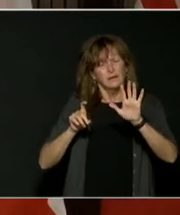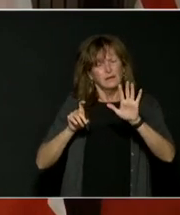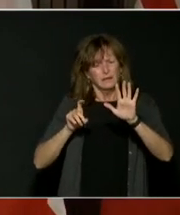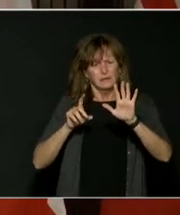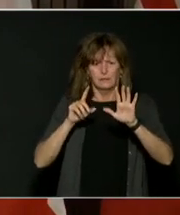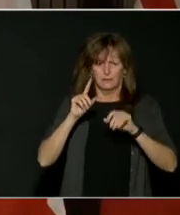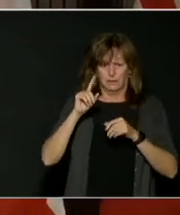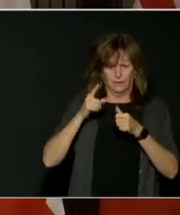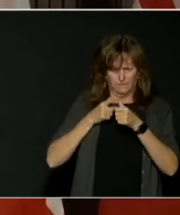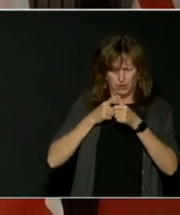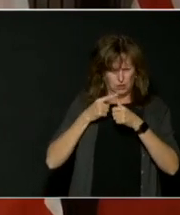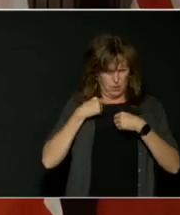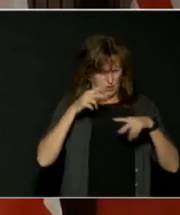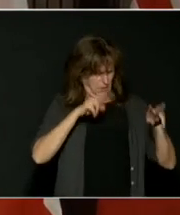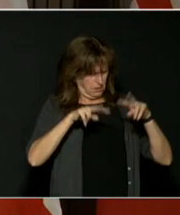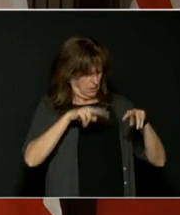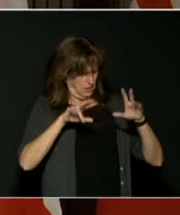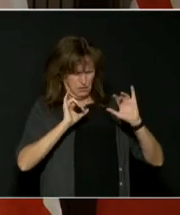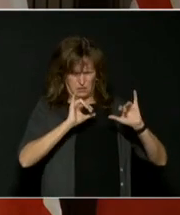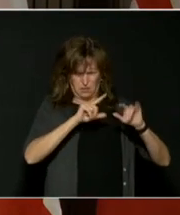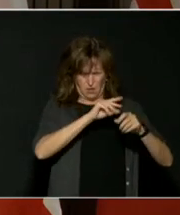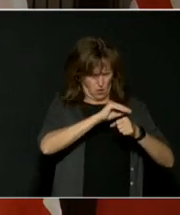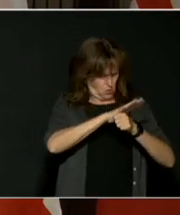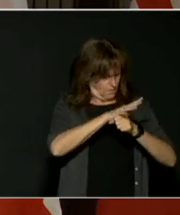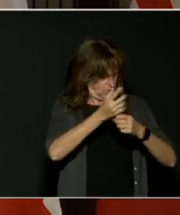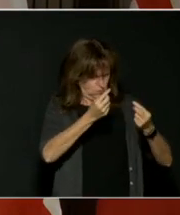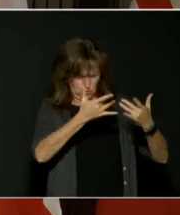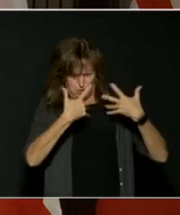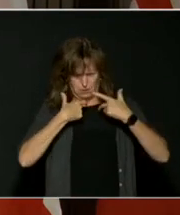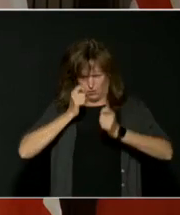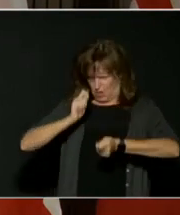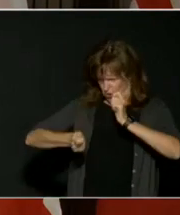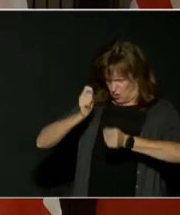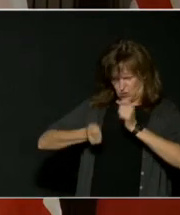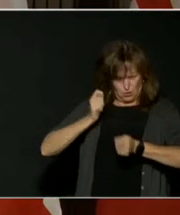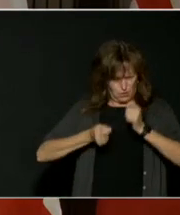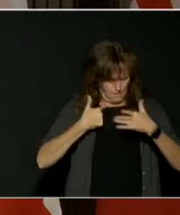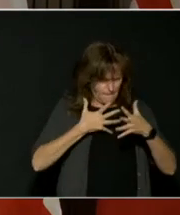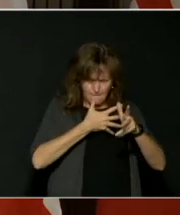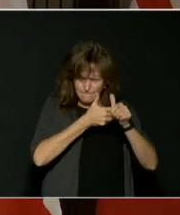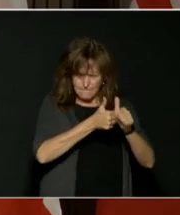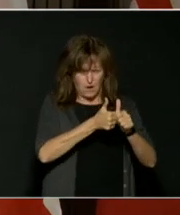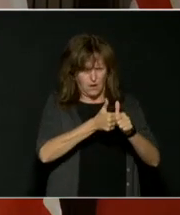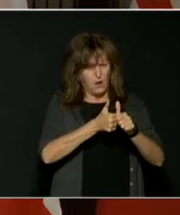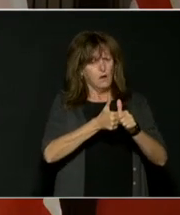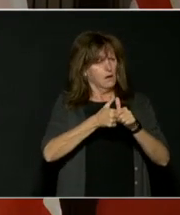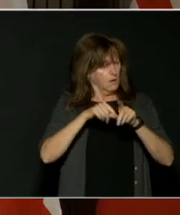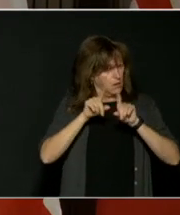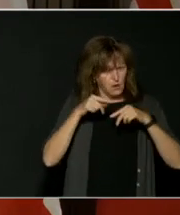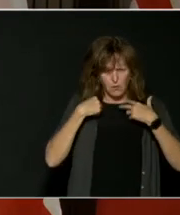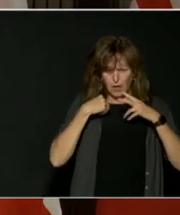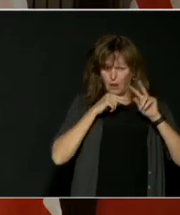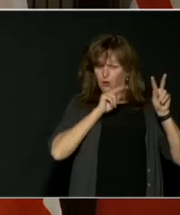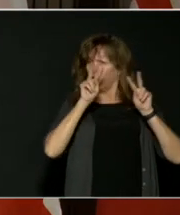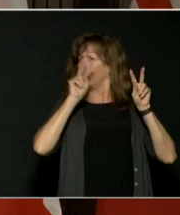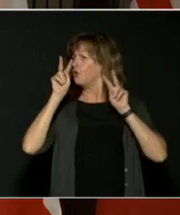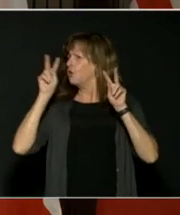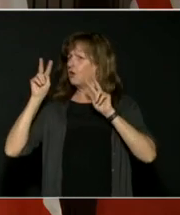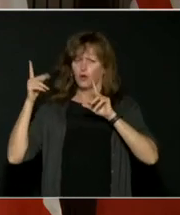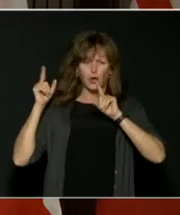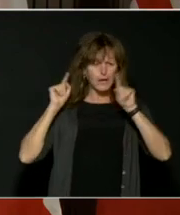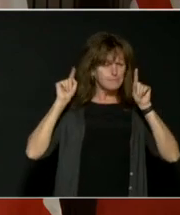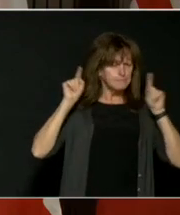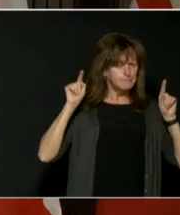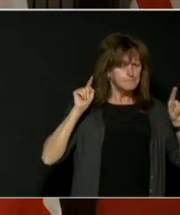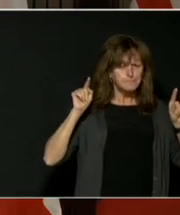of the pandemic and what we're seeing now in communities across the province. As we know from